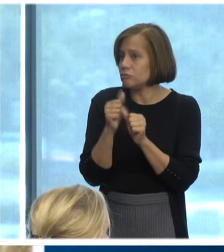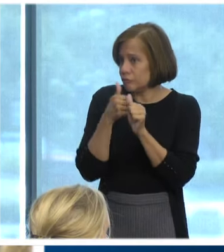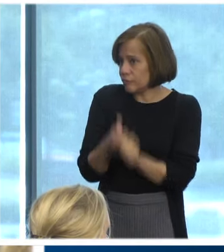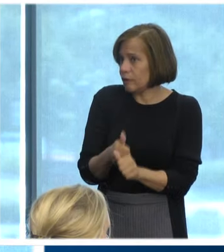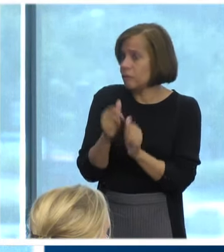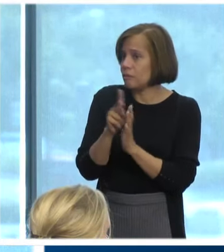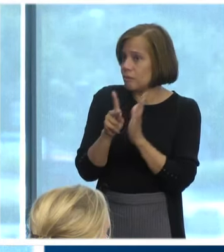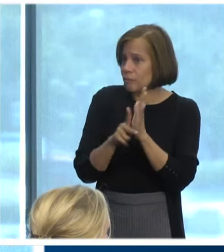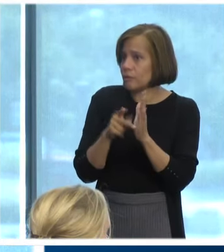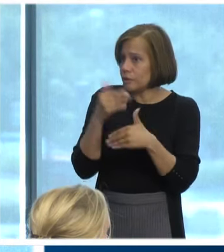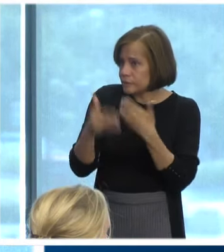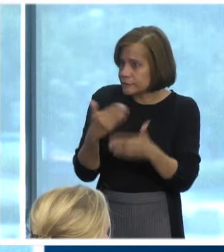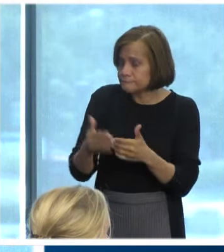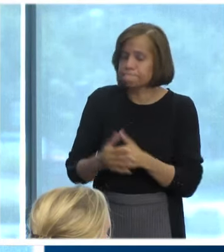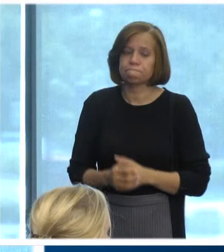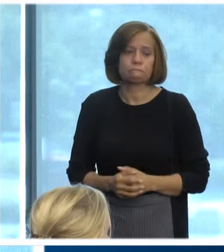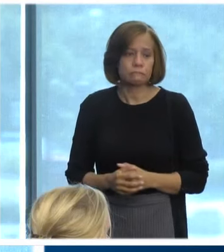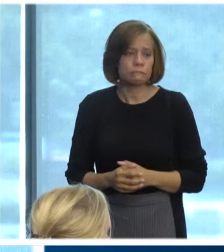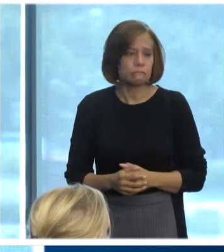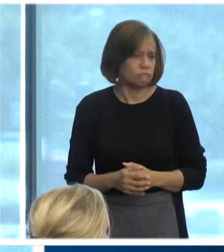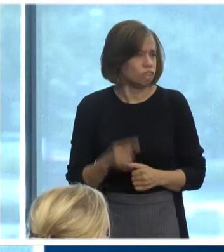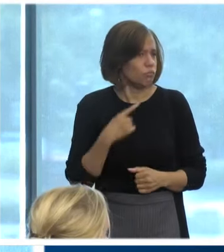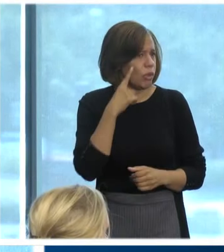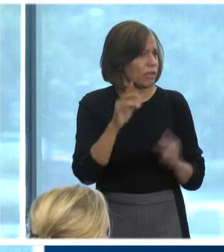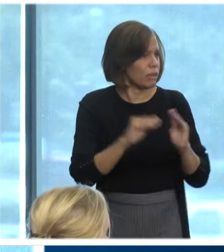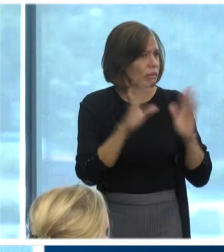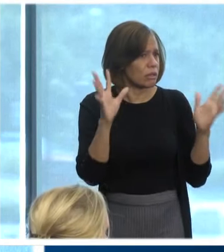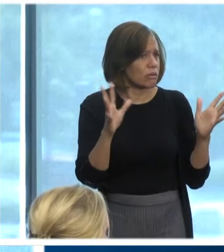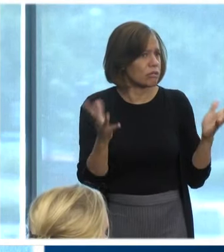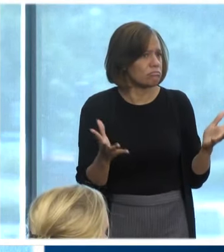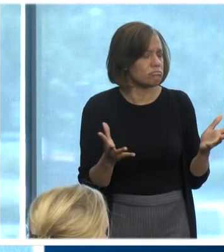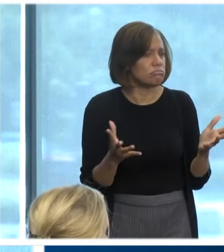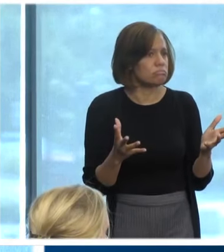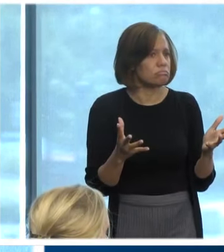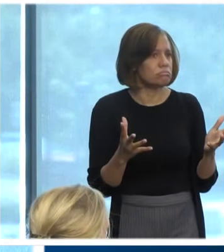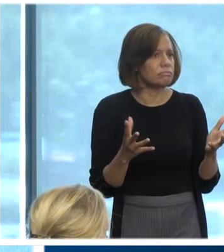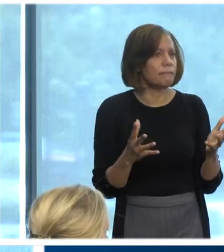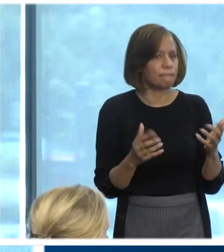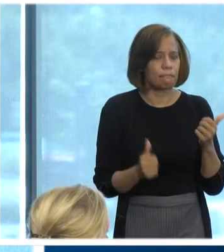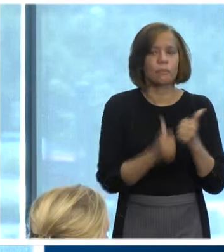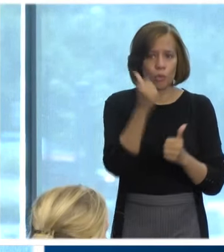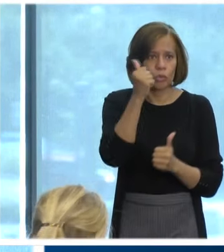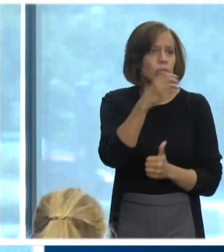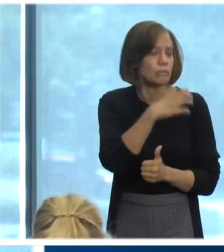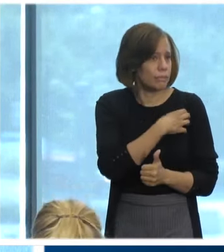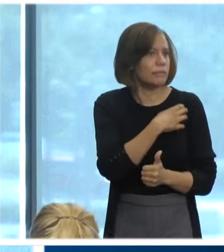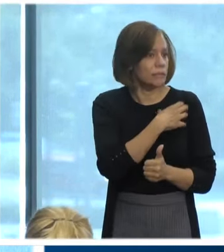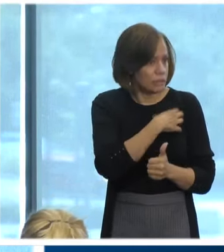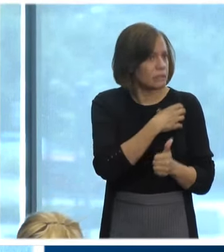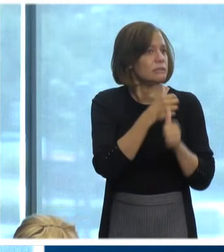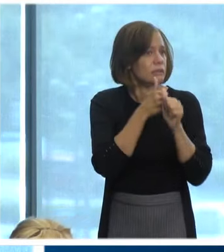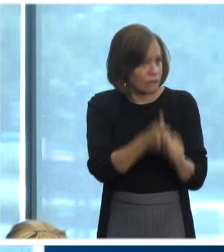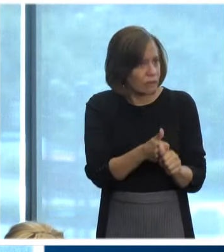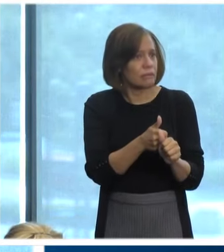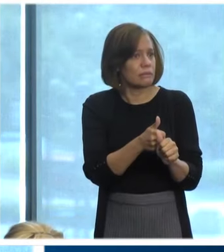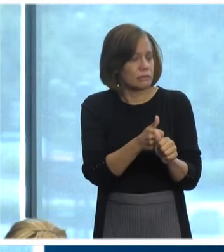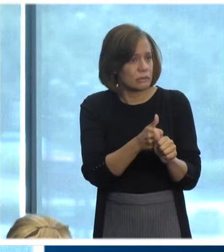think clearly, overwhelmingly, what we saw in those days is the overwhelming majority of our officers did an incredible